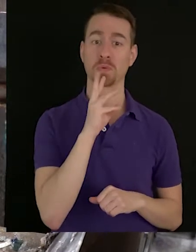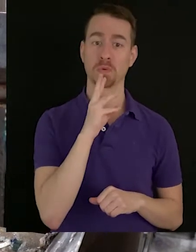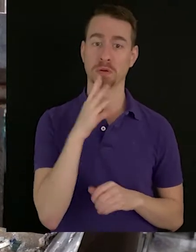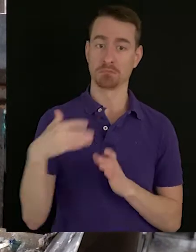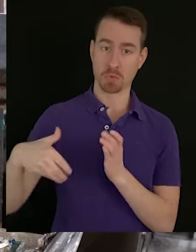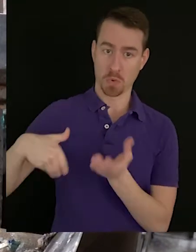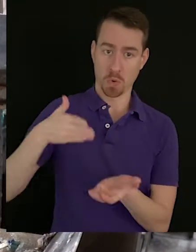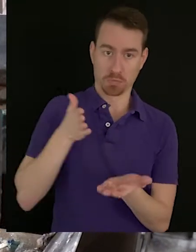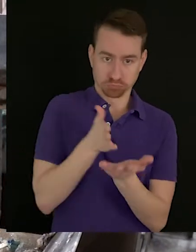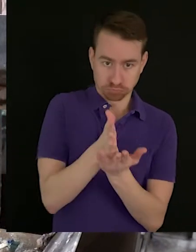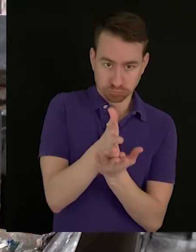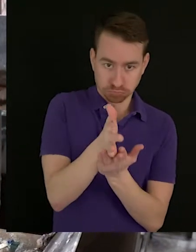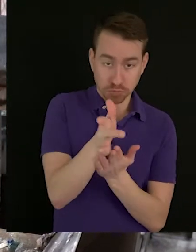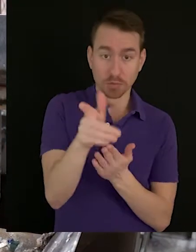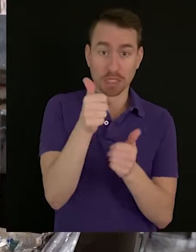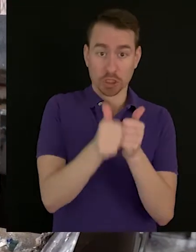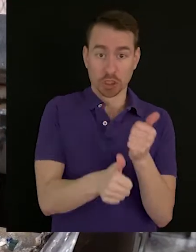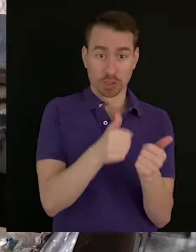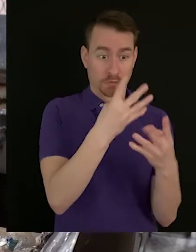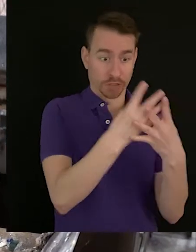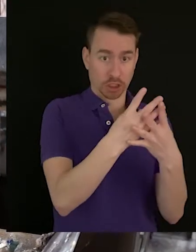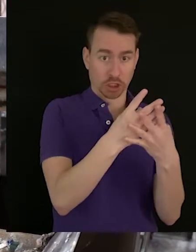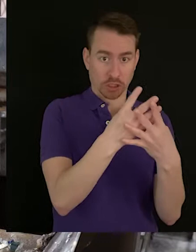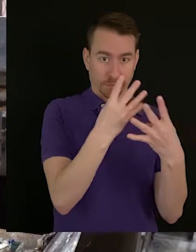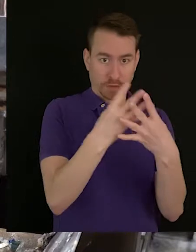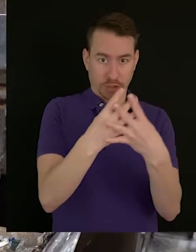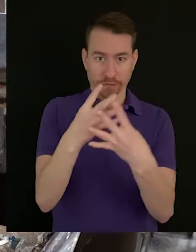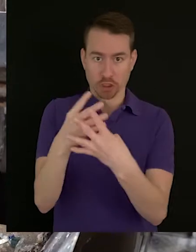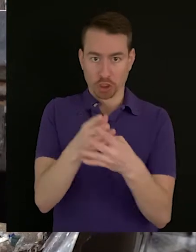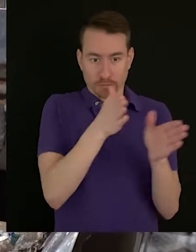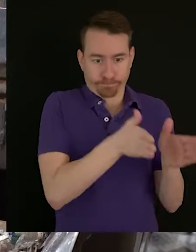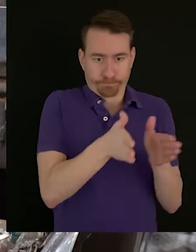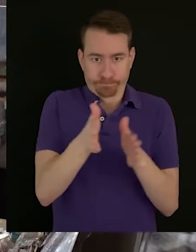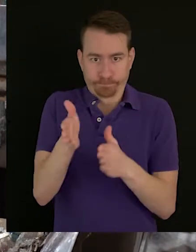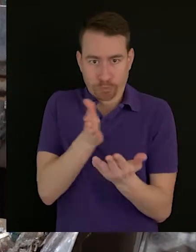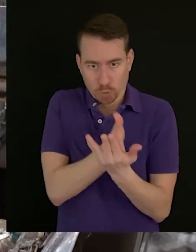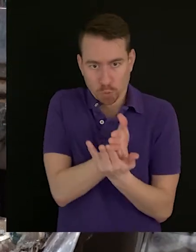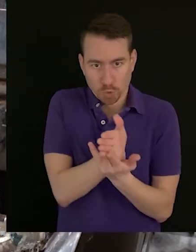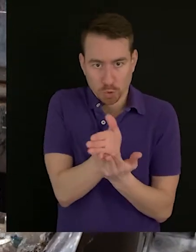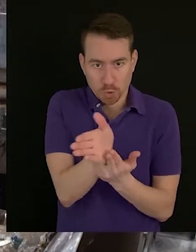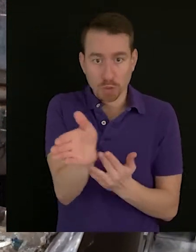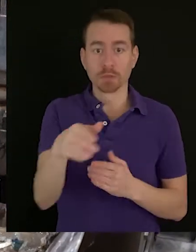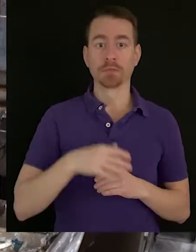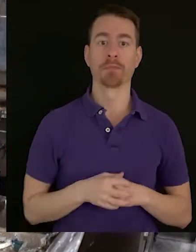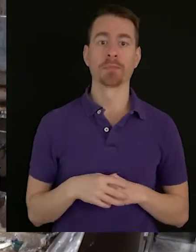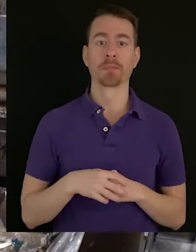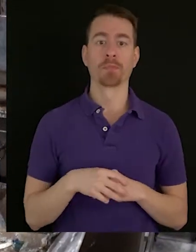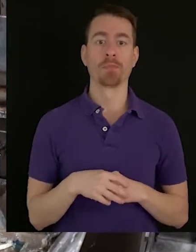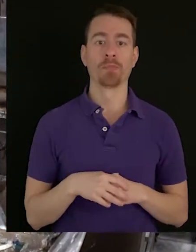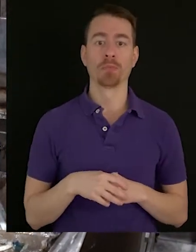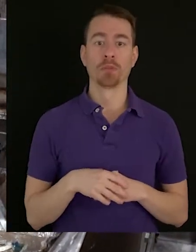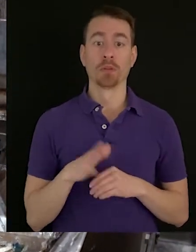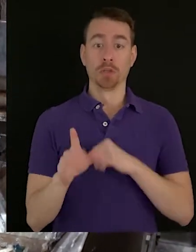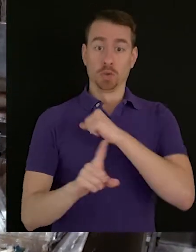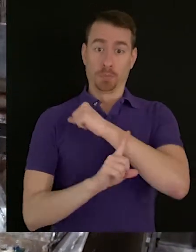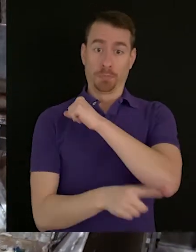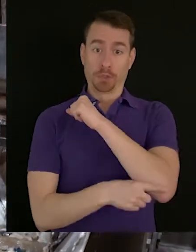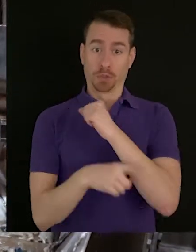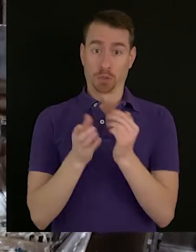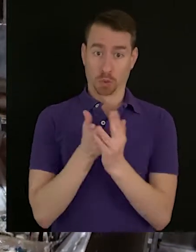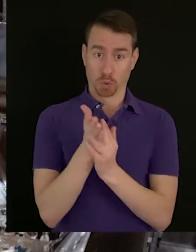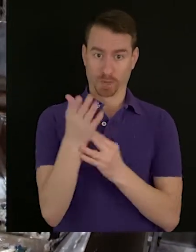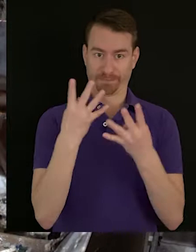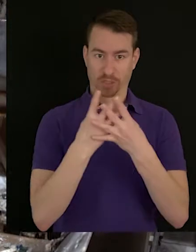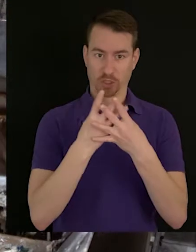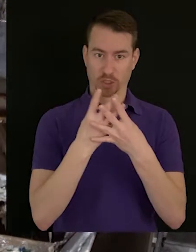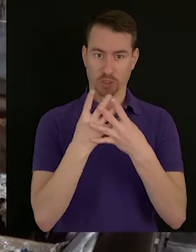goes into narrow channels that each contain a bar screen. The bars are spaced about a pinky width apart so they can stop most of the trash